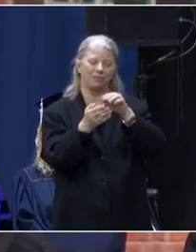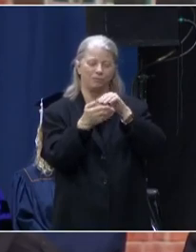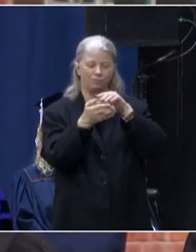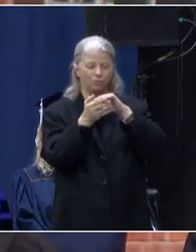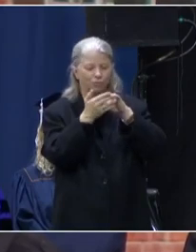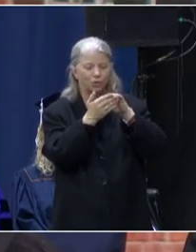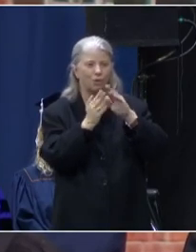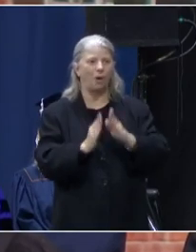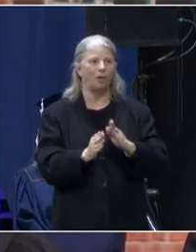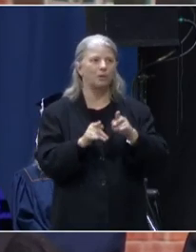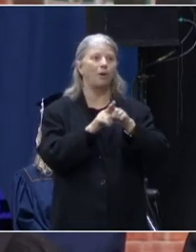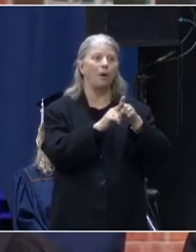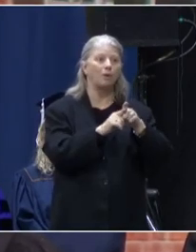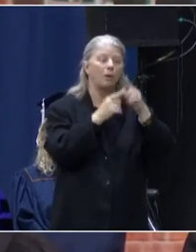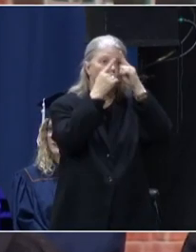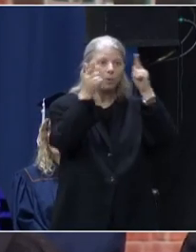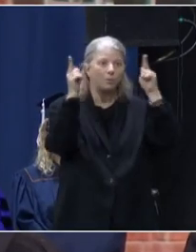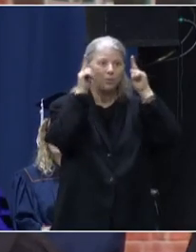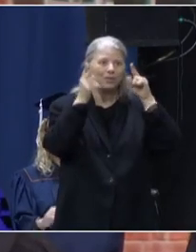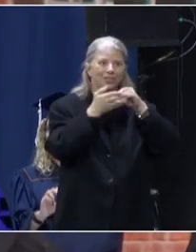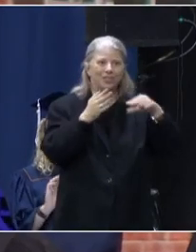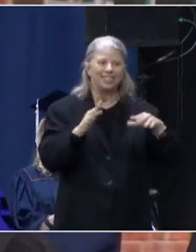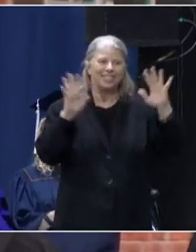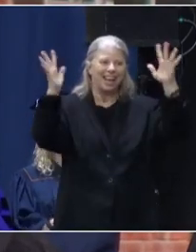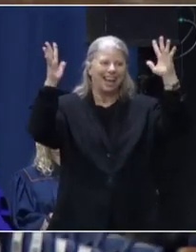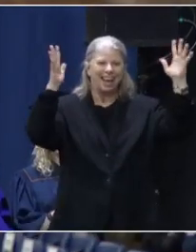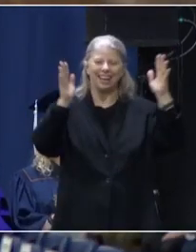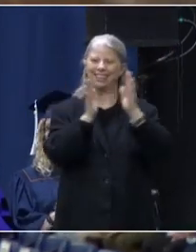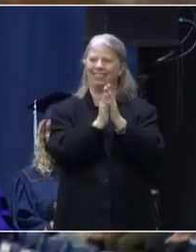Leadership Program as well as Mortarboard students.